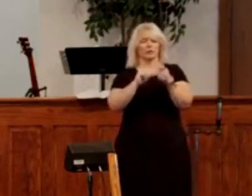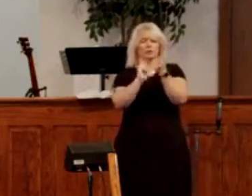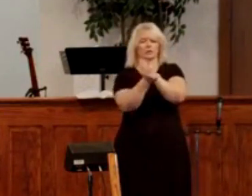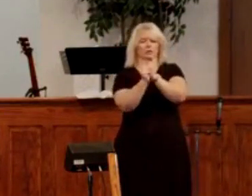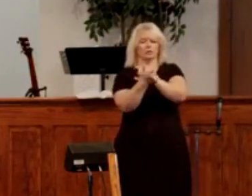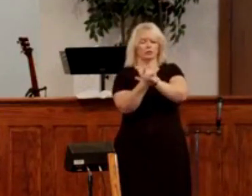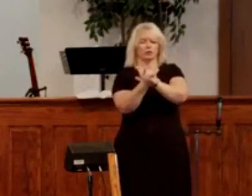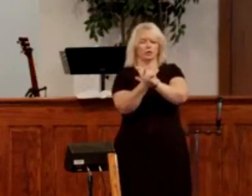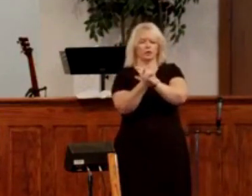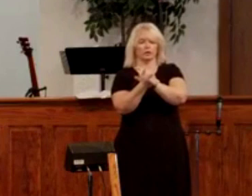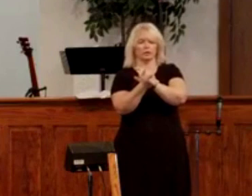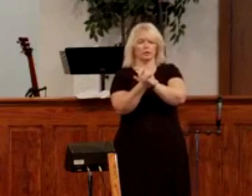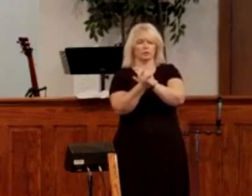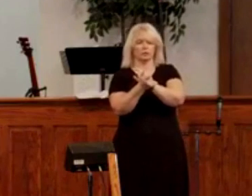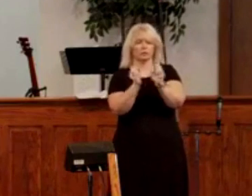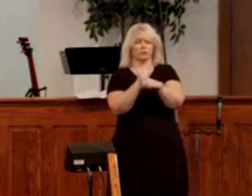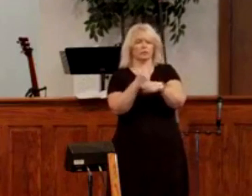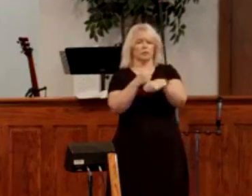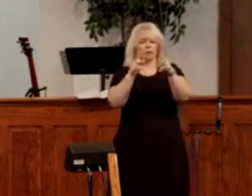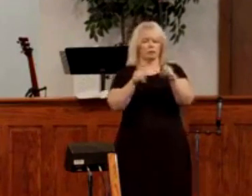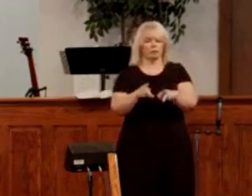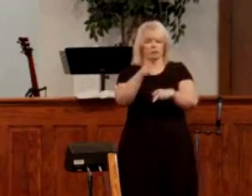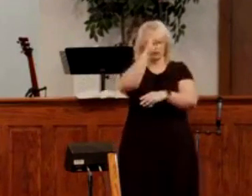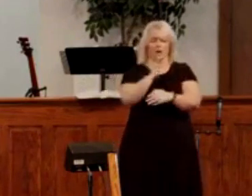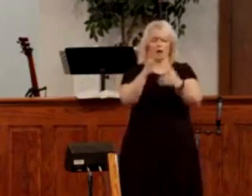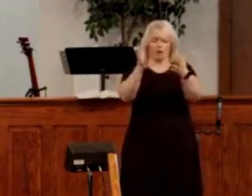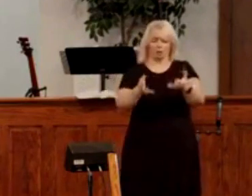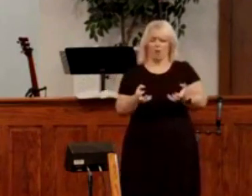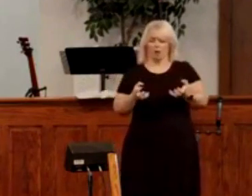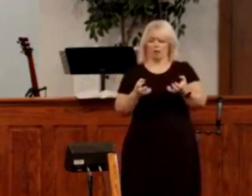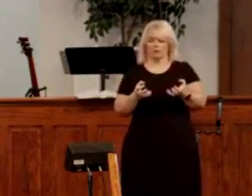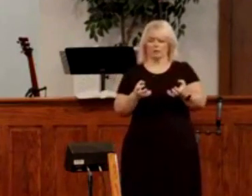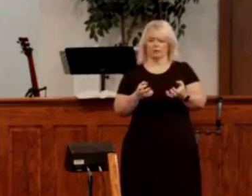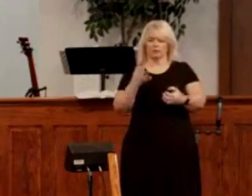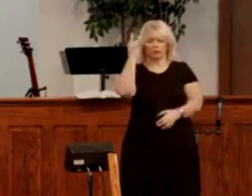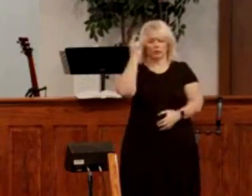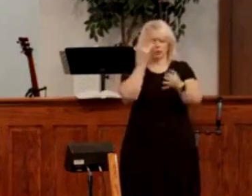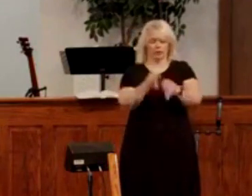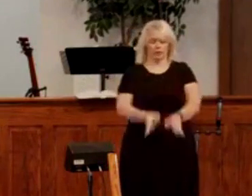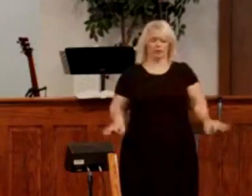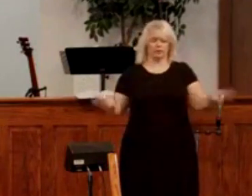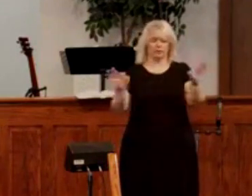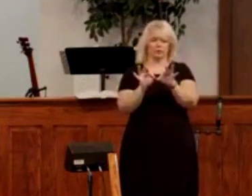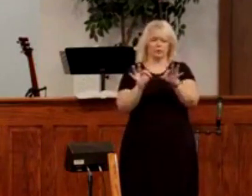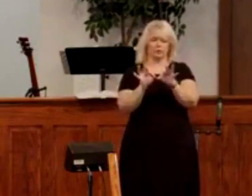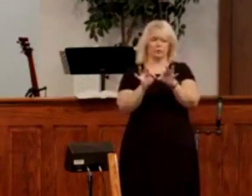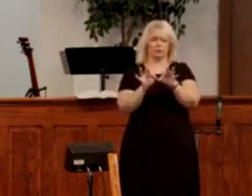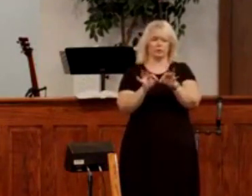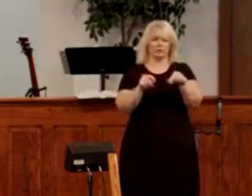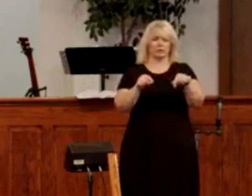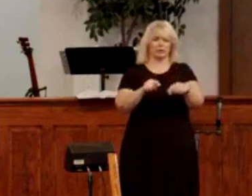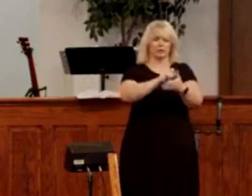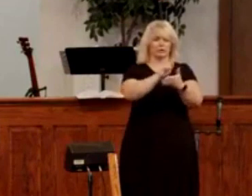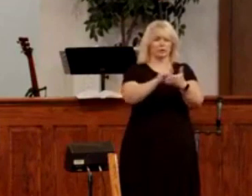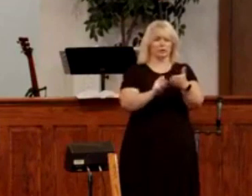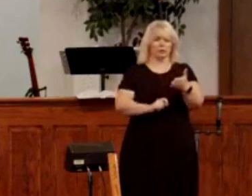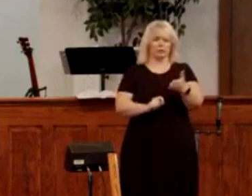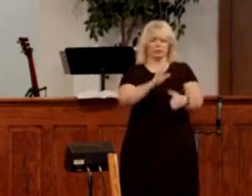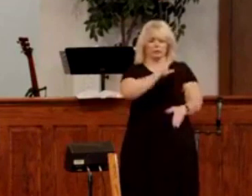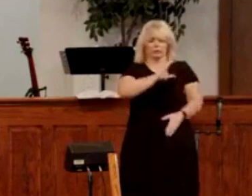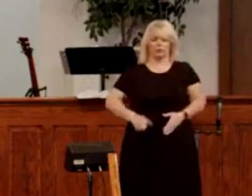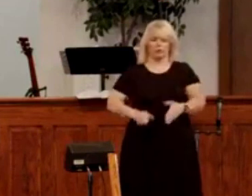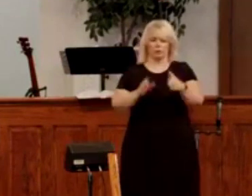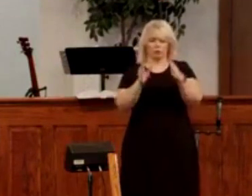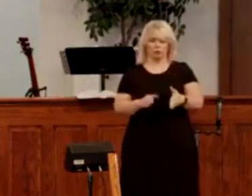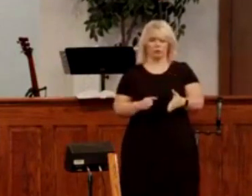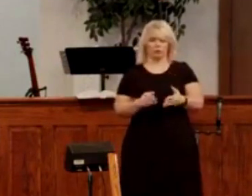you and mold you and make you the person God wants you to be. That's why it's so important. As usual, this message is written to and about Christians. So Christians, we got to